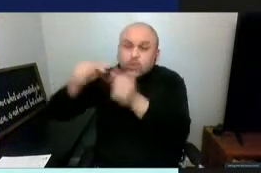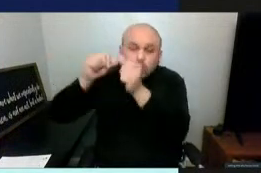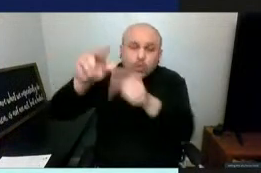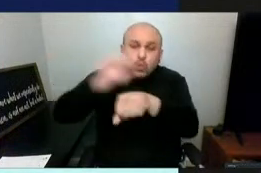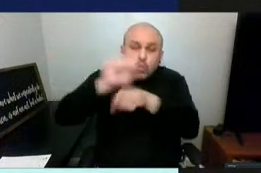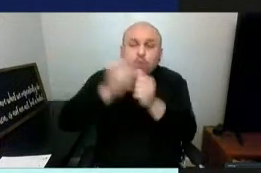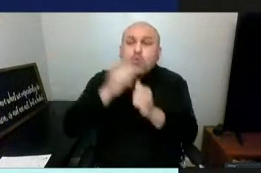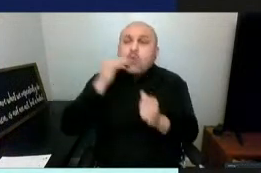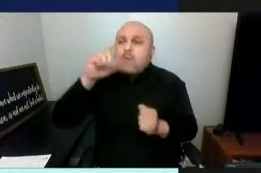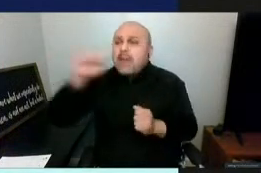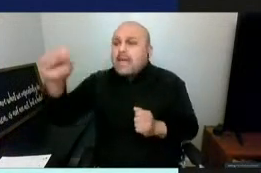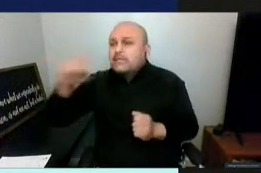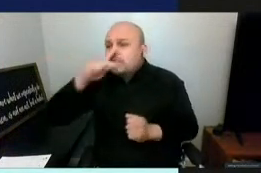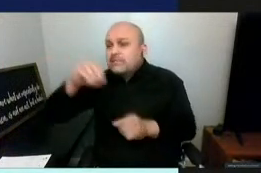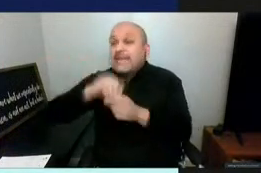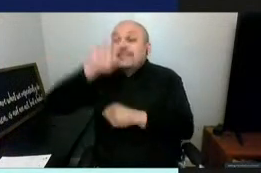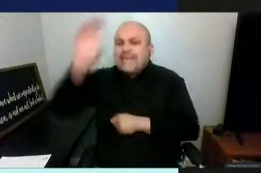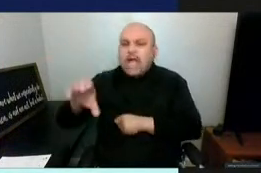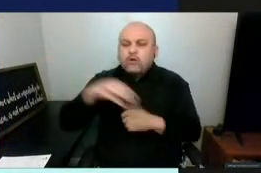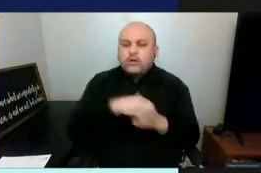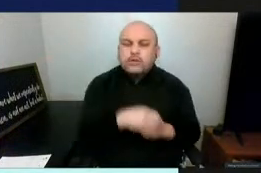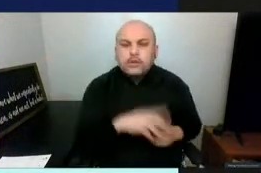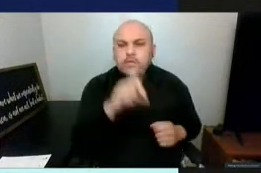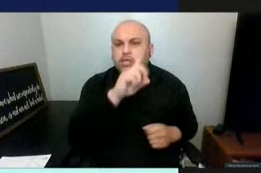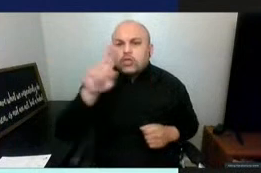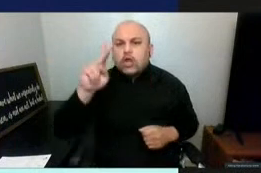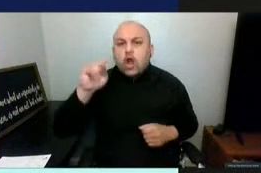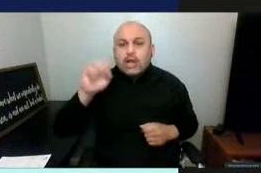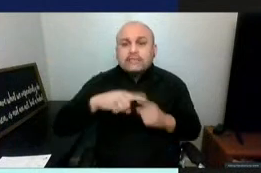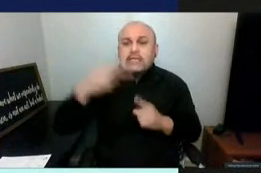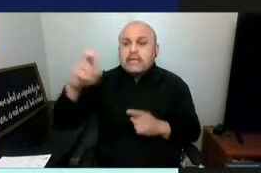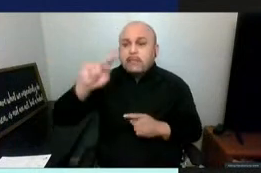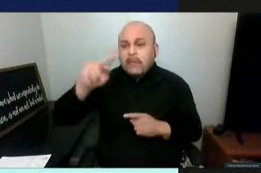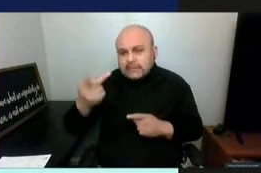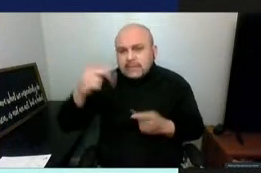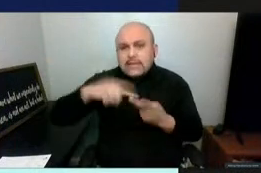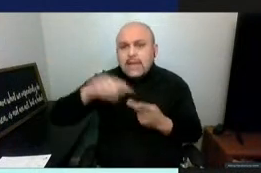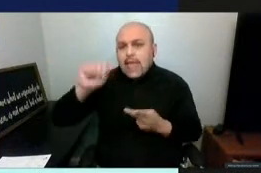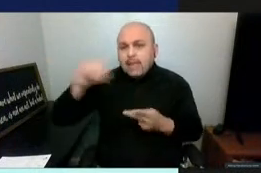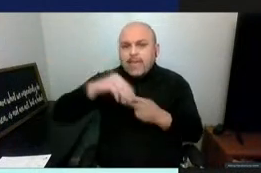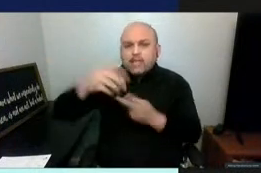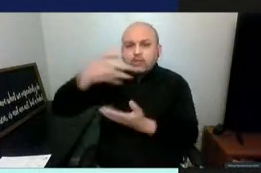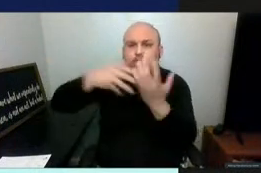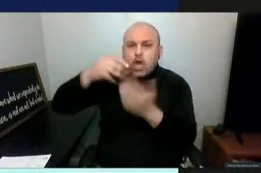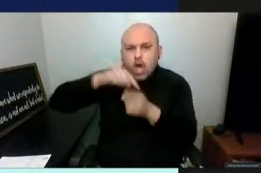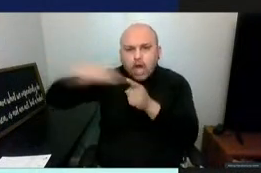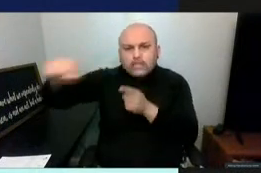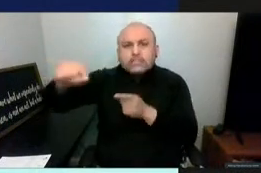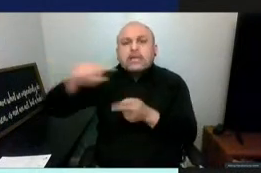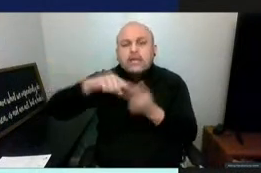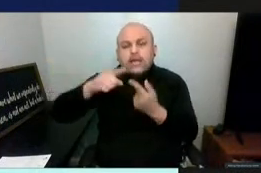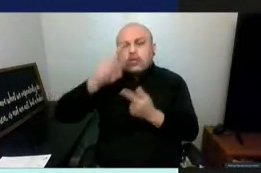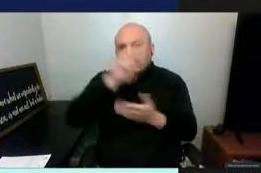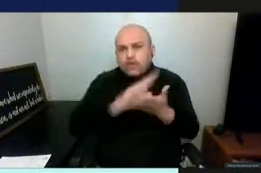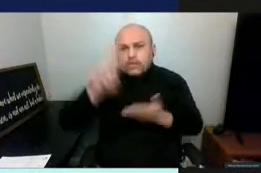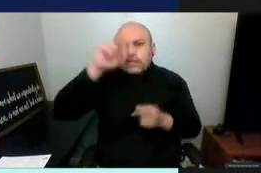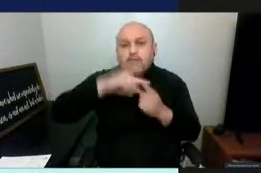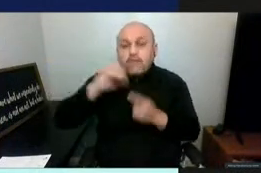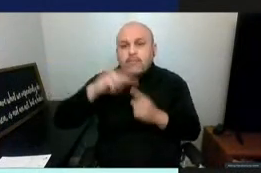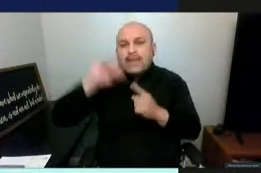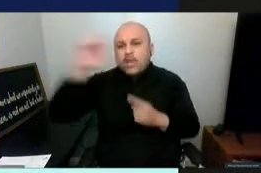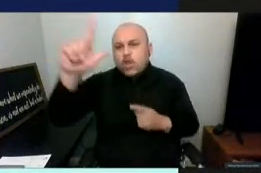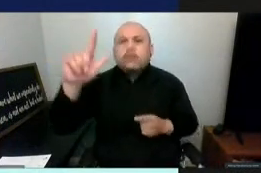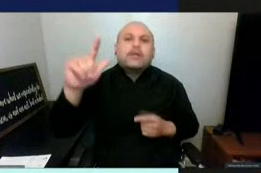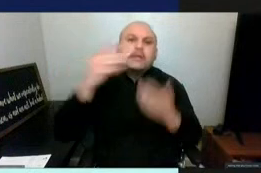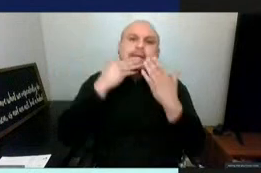Chicago. Dr. Karnik's MD, PhD, and an AM in sociology from the University of Illinois. So thank you all so